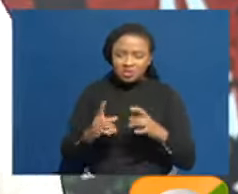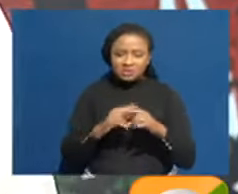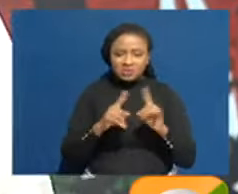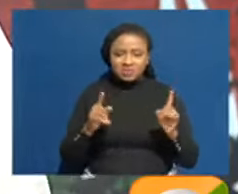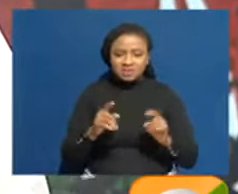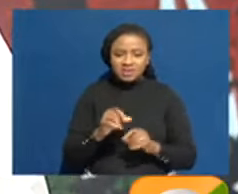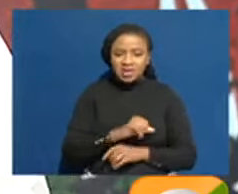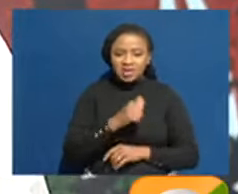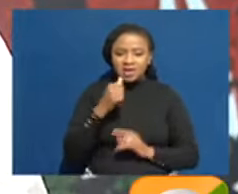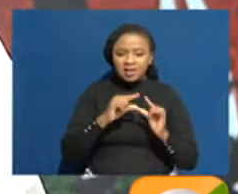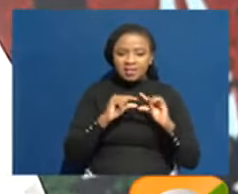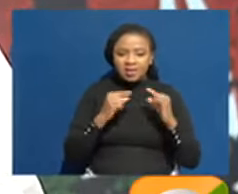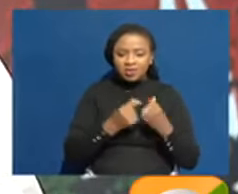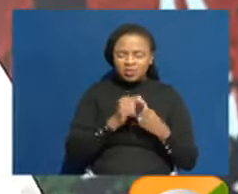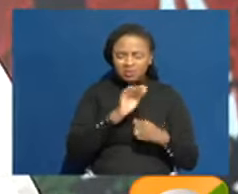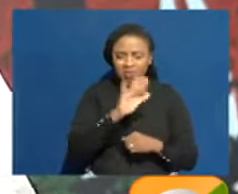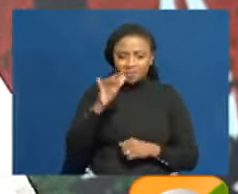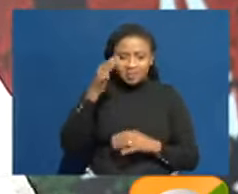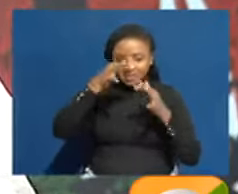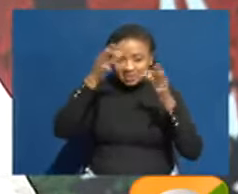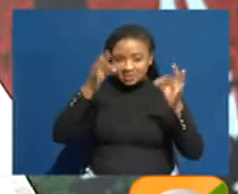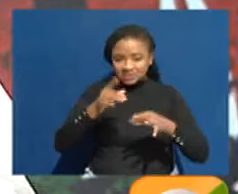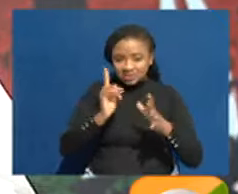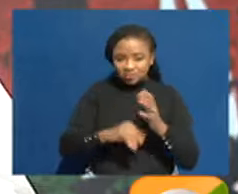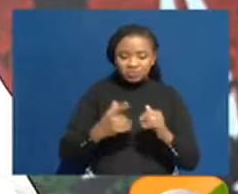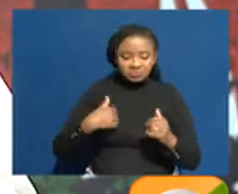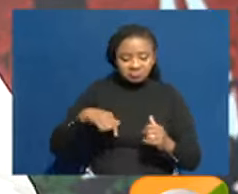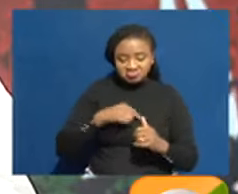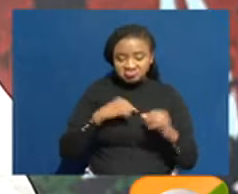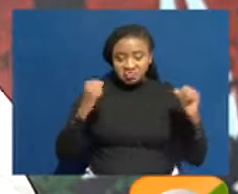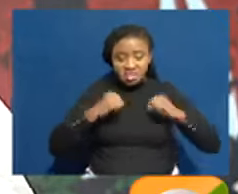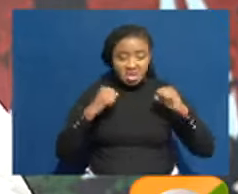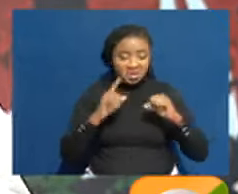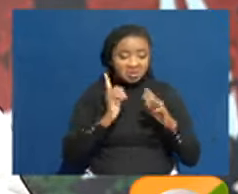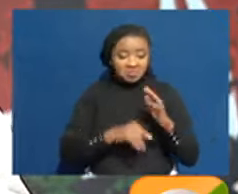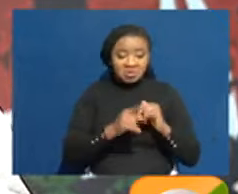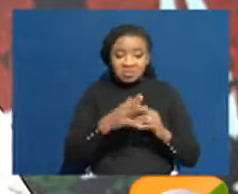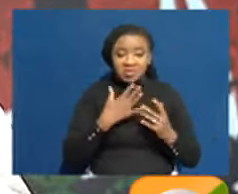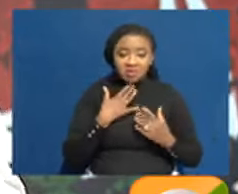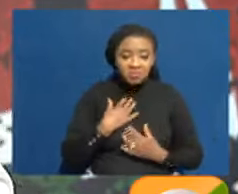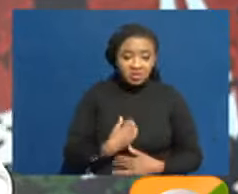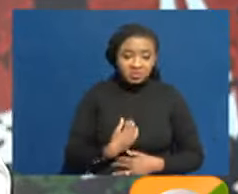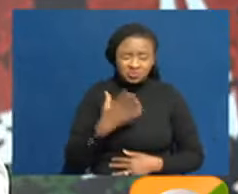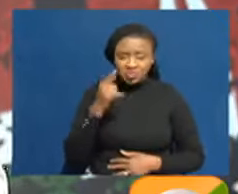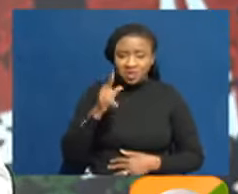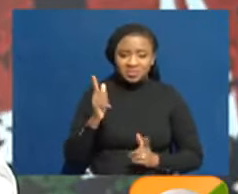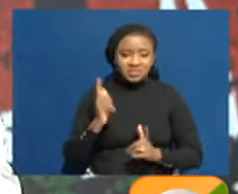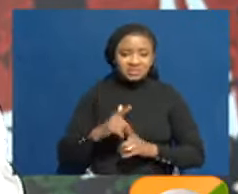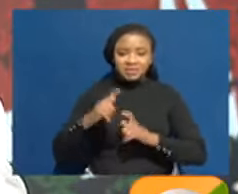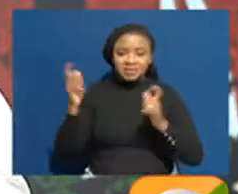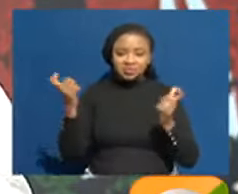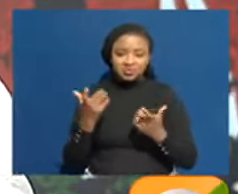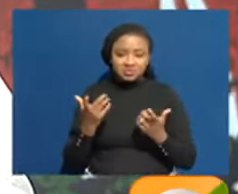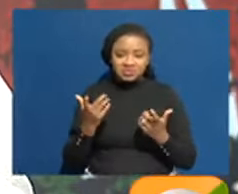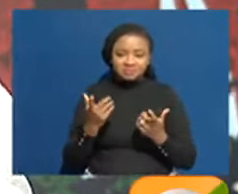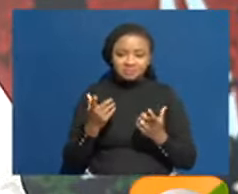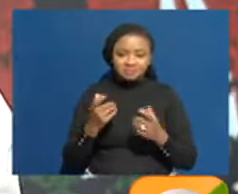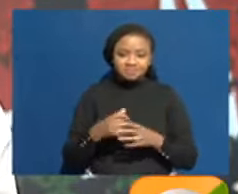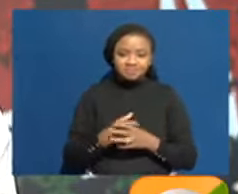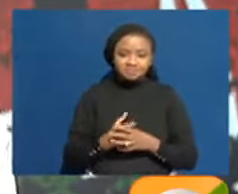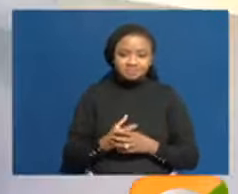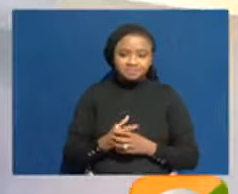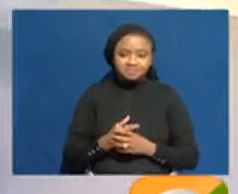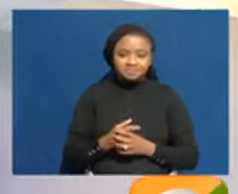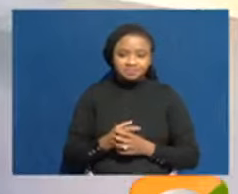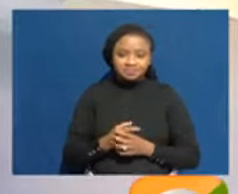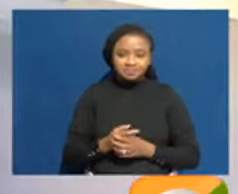group decided was, look, let's agree to what they want. We will be majority and we're going to amend the constitution anyway. And that's